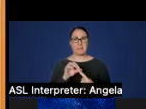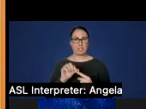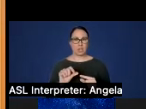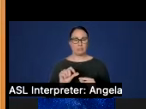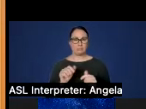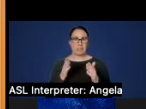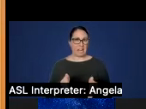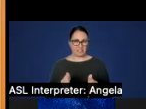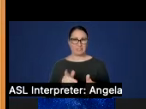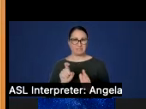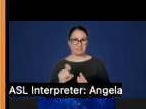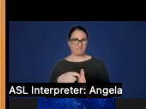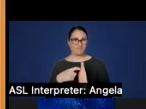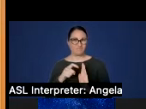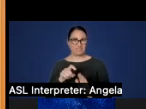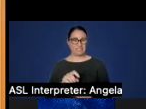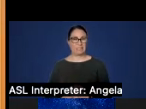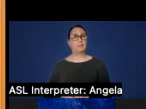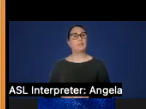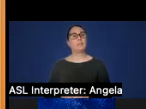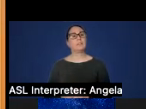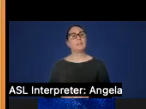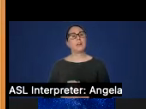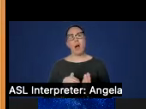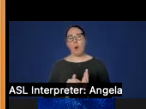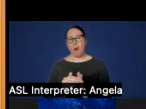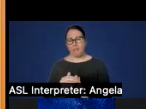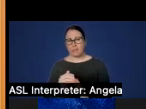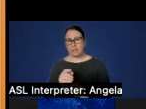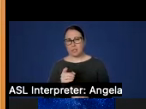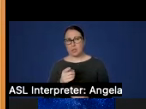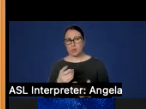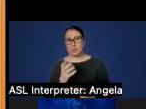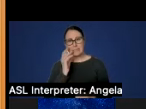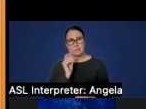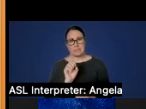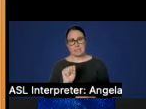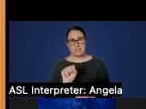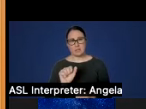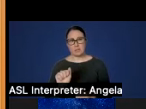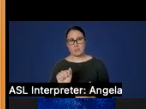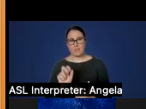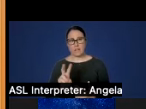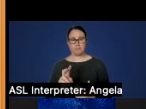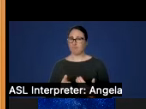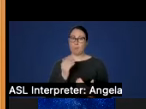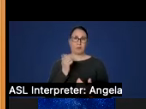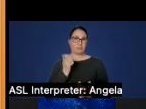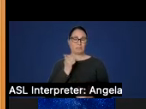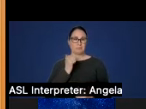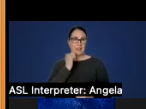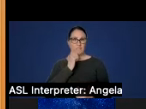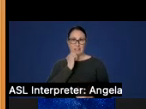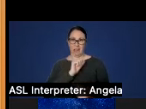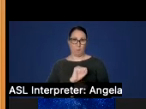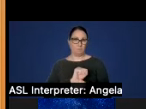How often do you answer sexual assault cases? Would you say? Almost every time I go on call.